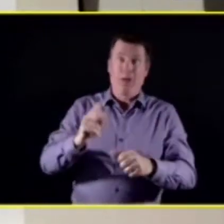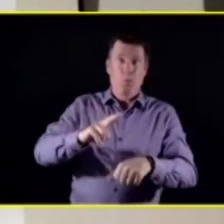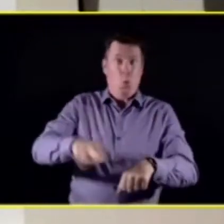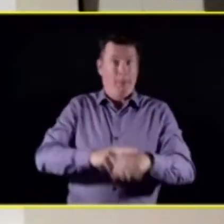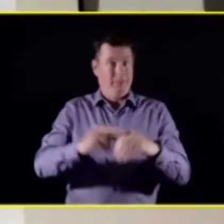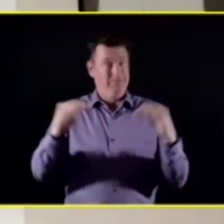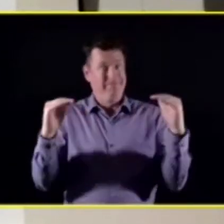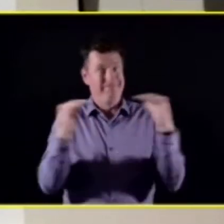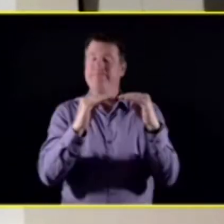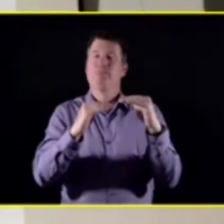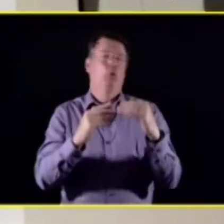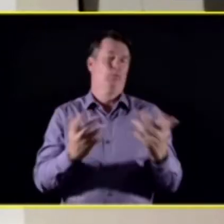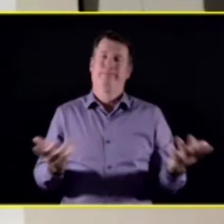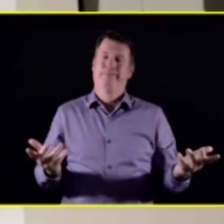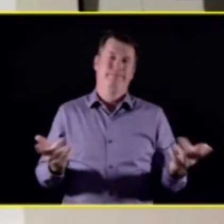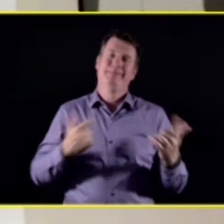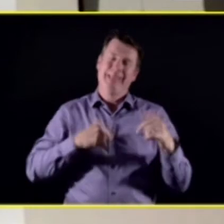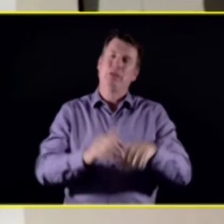slow but sure.